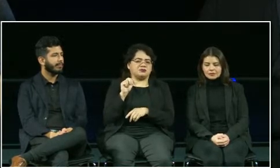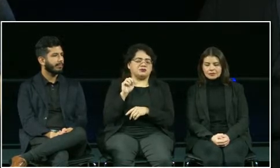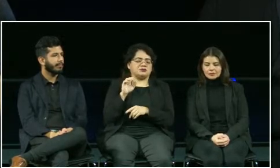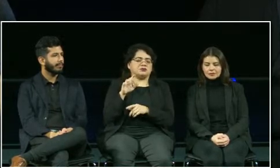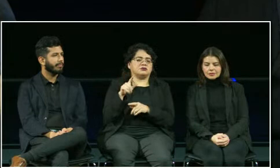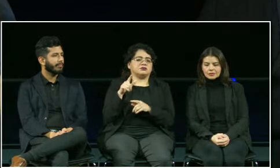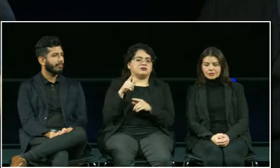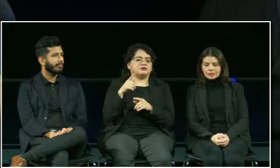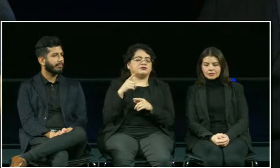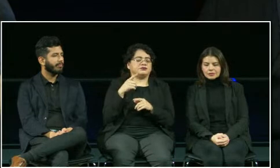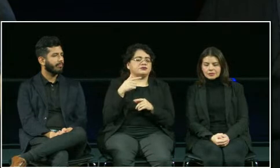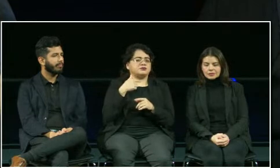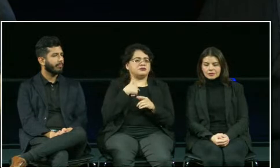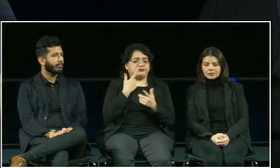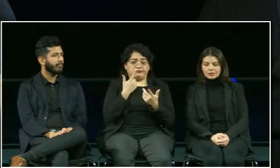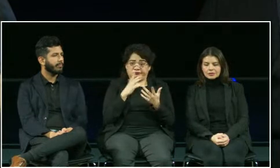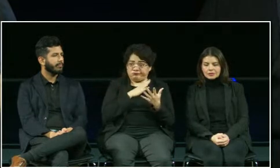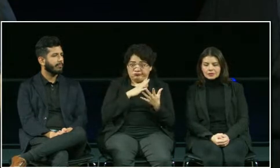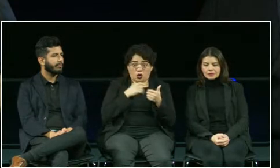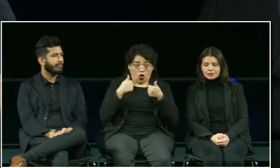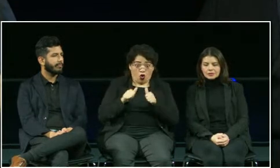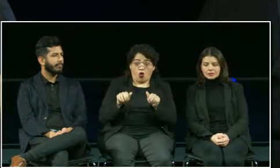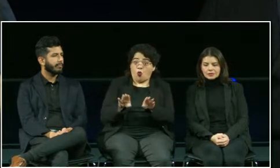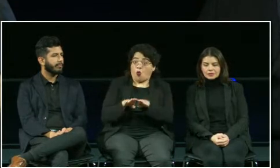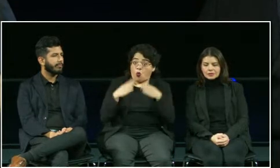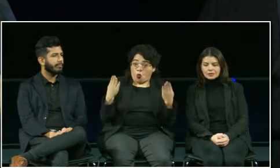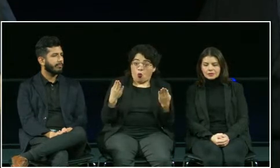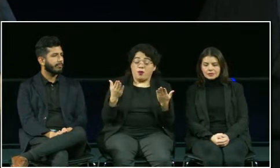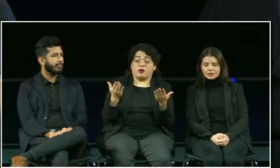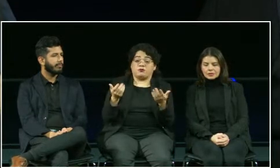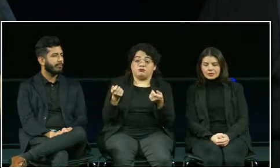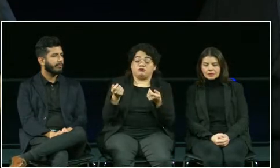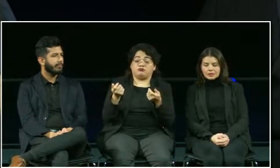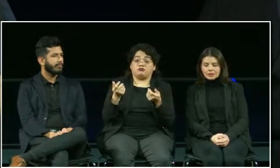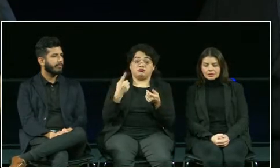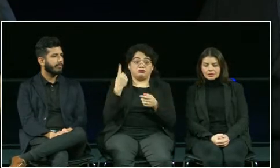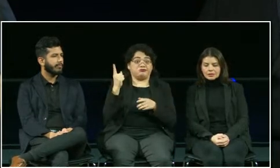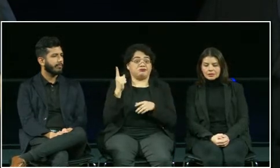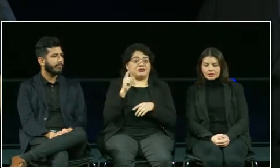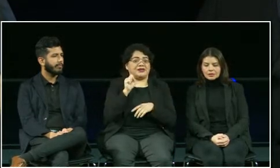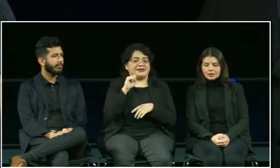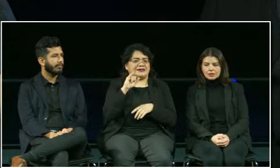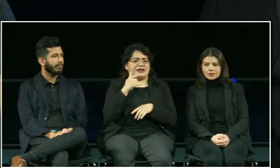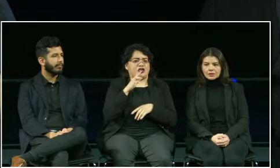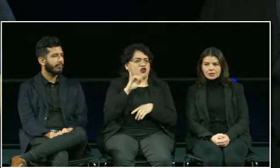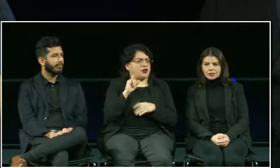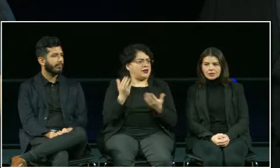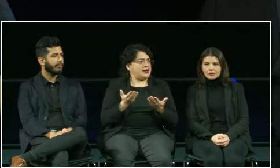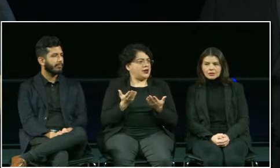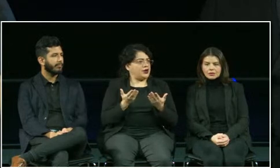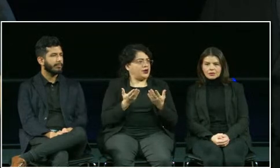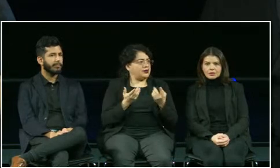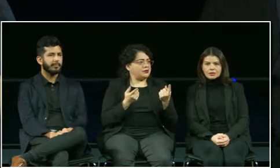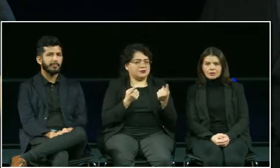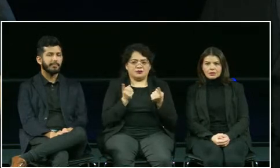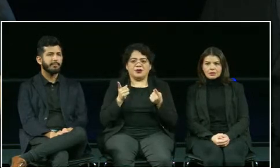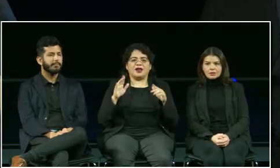it was an open audition, and then Sigrid came. Is Sigrid here today? She didn't arrive yet, I